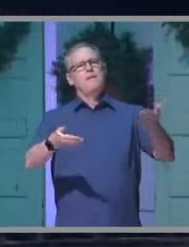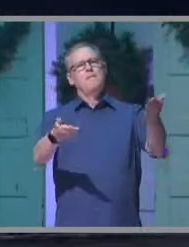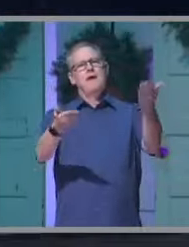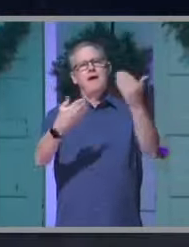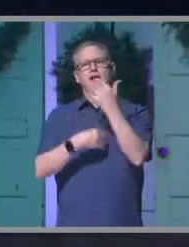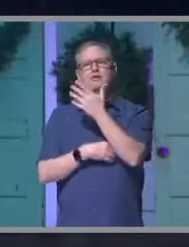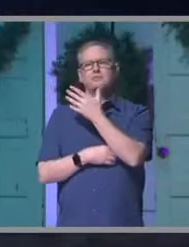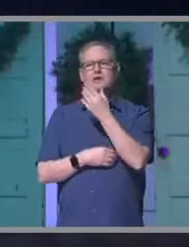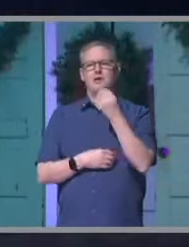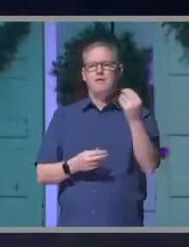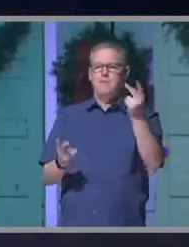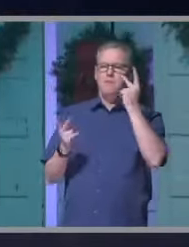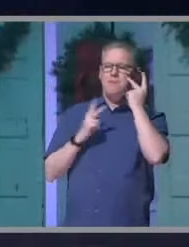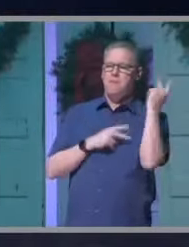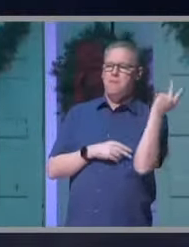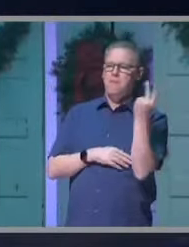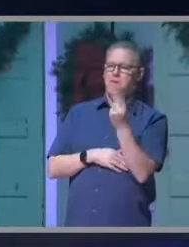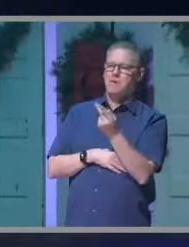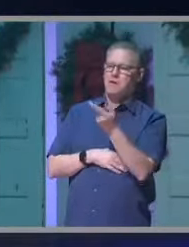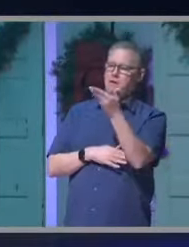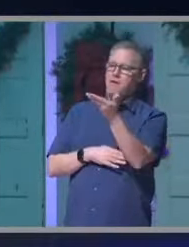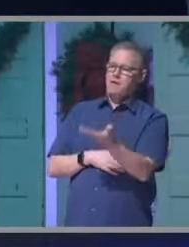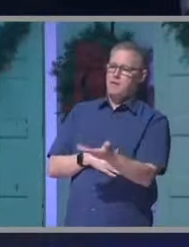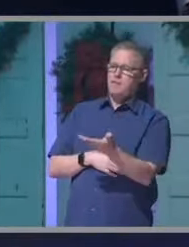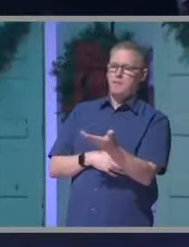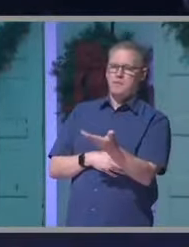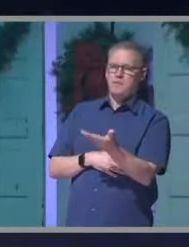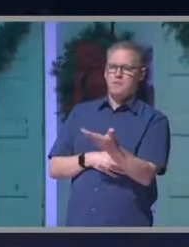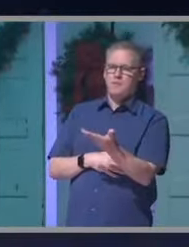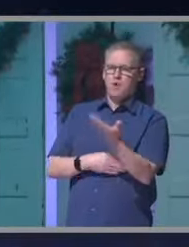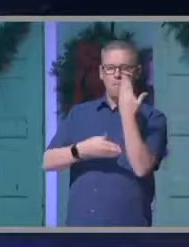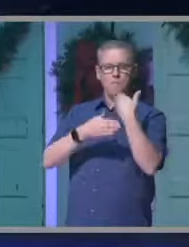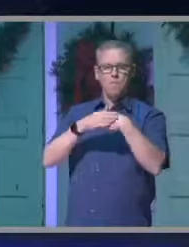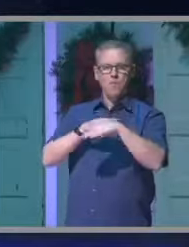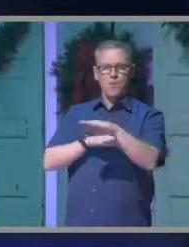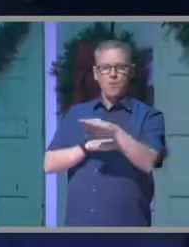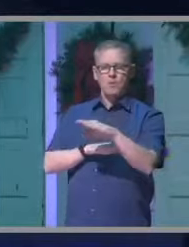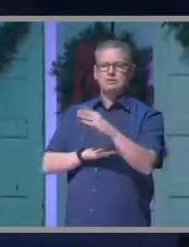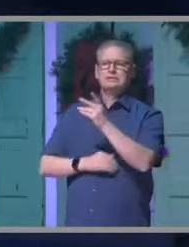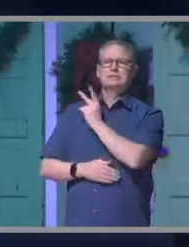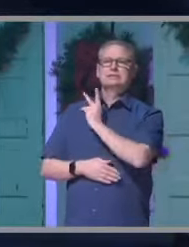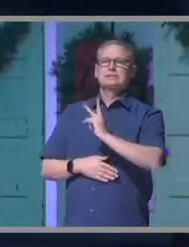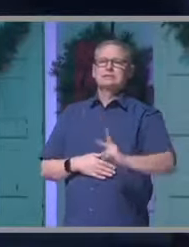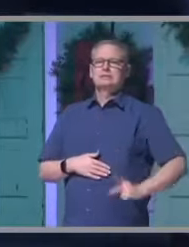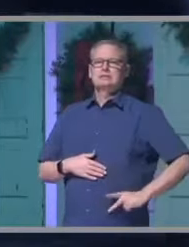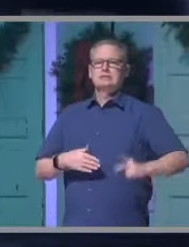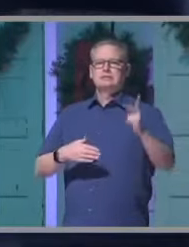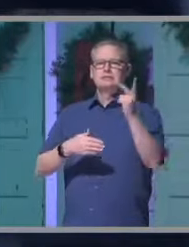Come and behold Him, born a King.